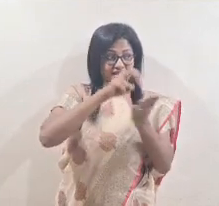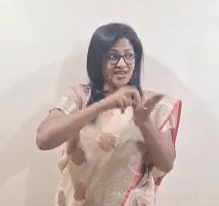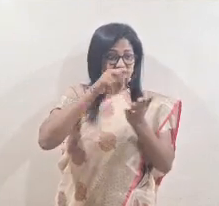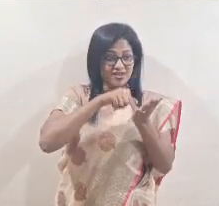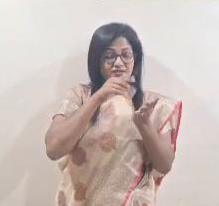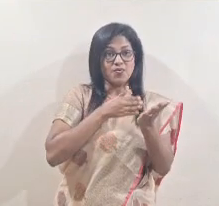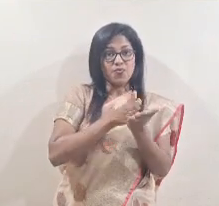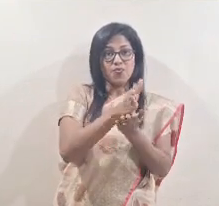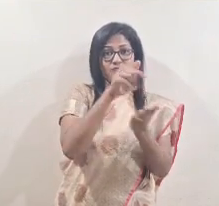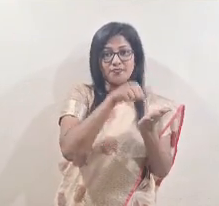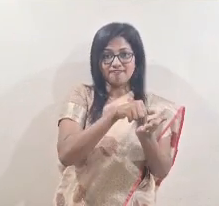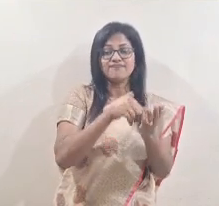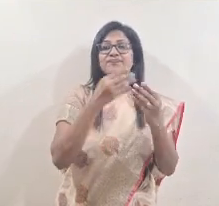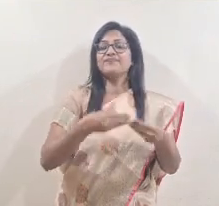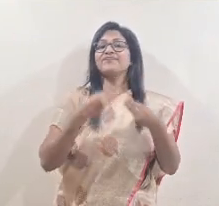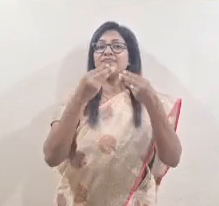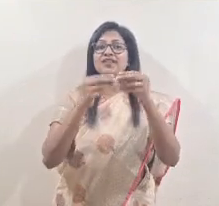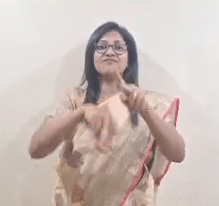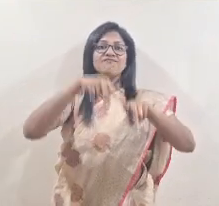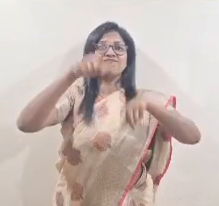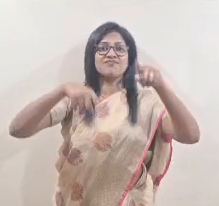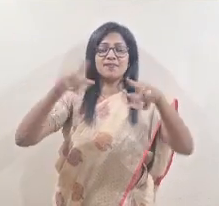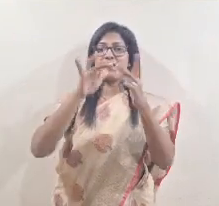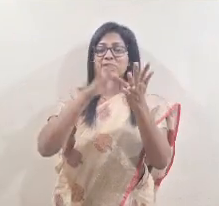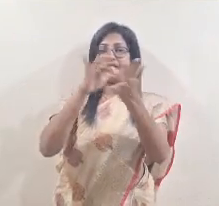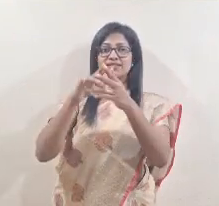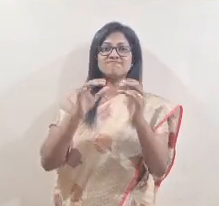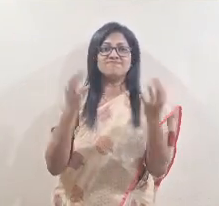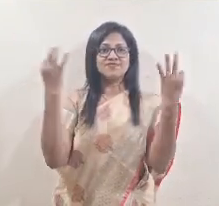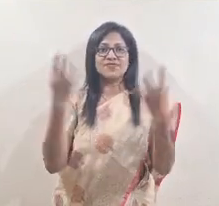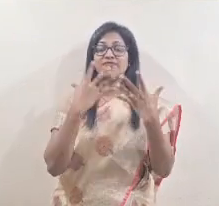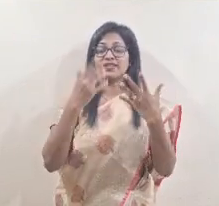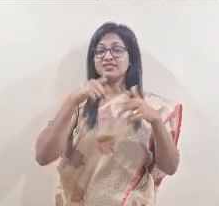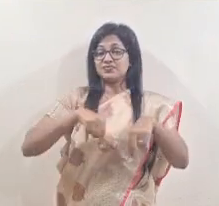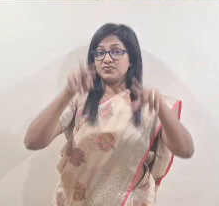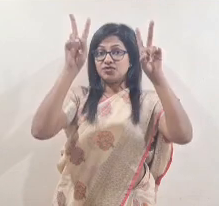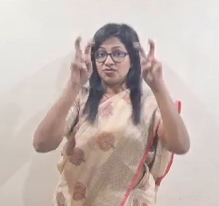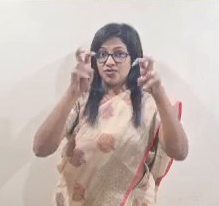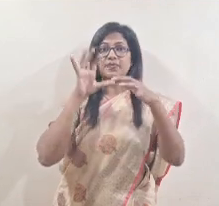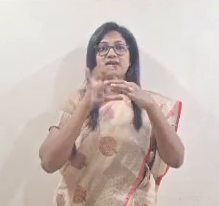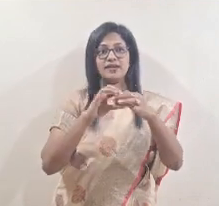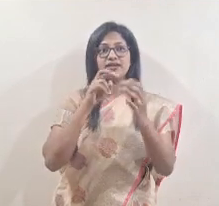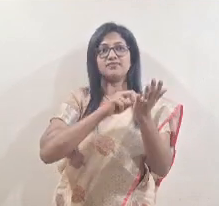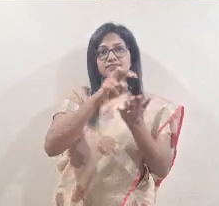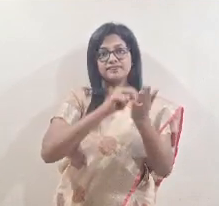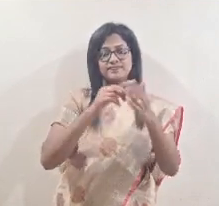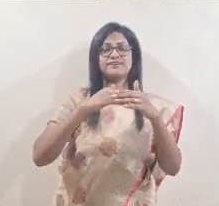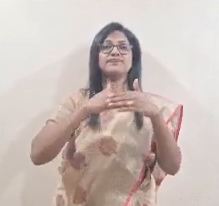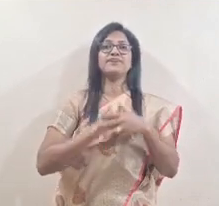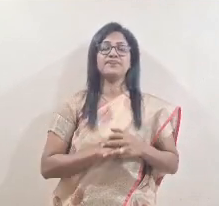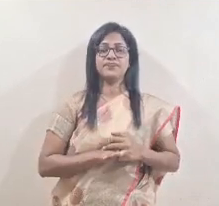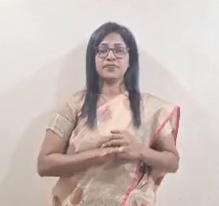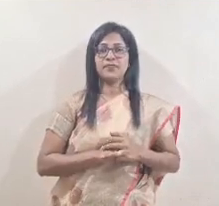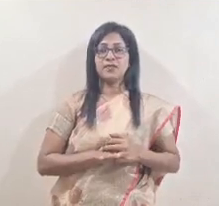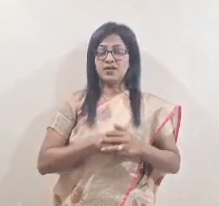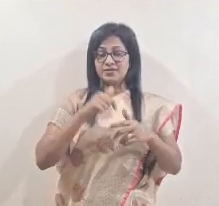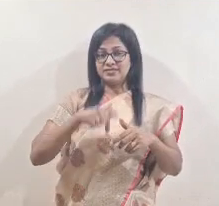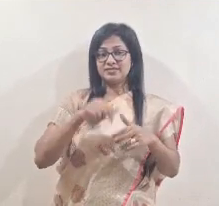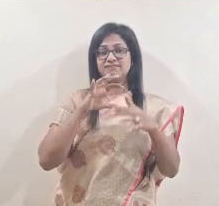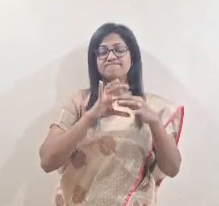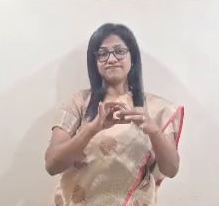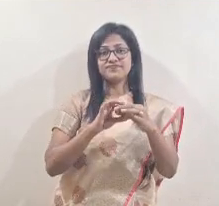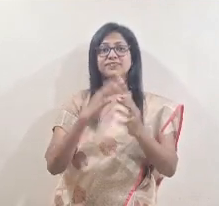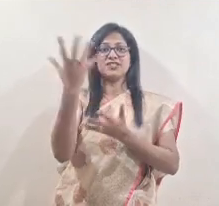provides vivid, vibrant places. And my topic today is also related to pedestrianization. So it is